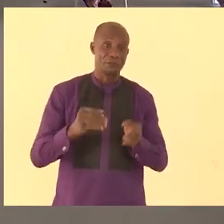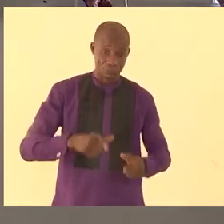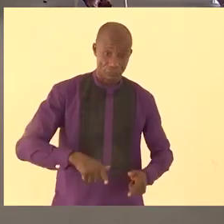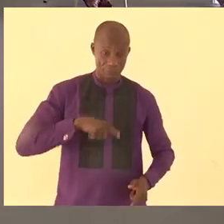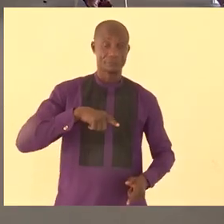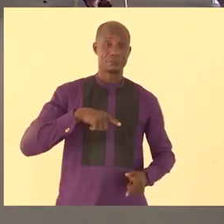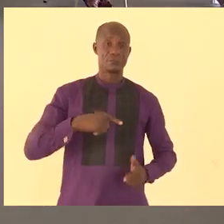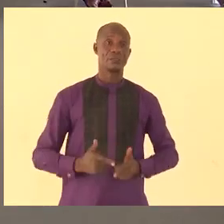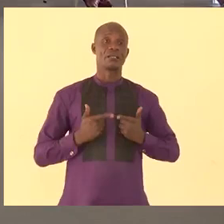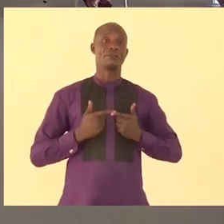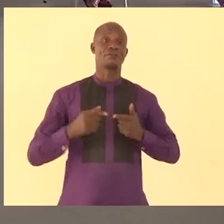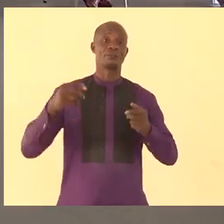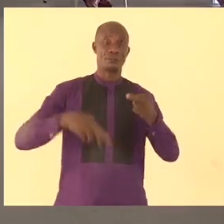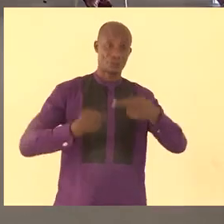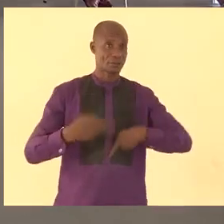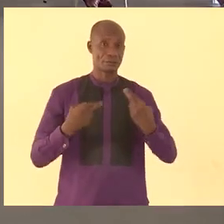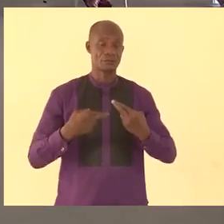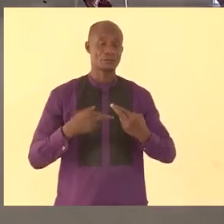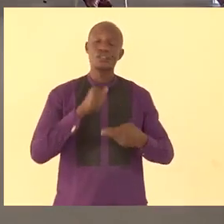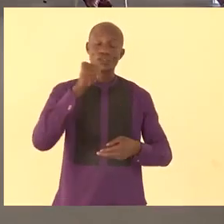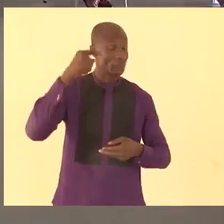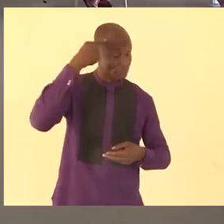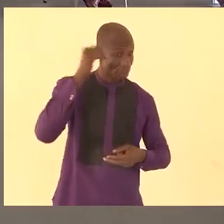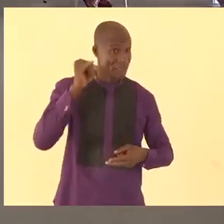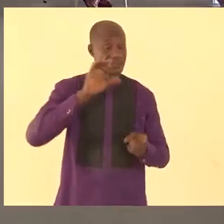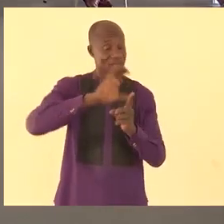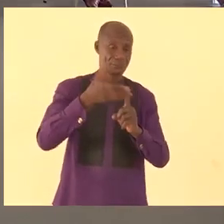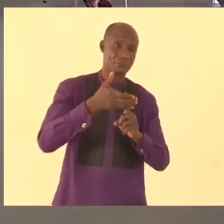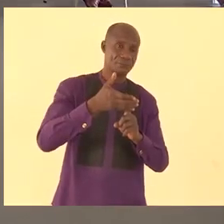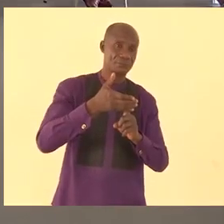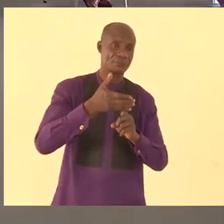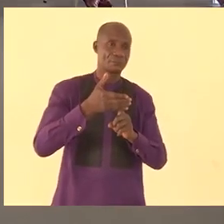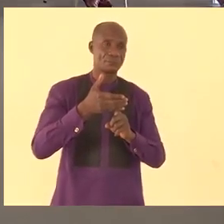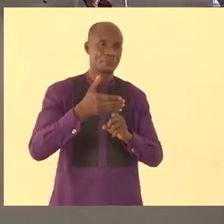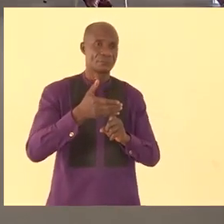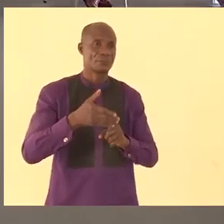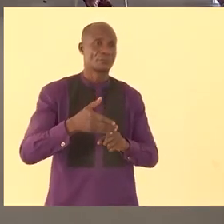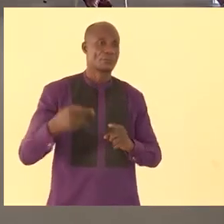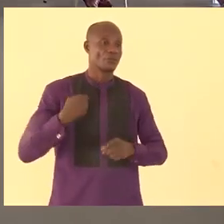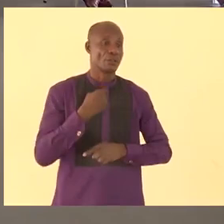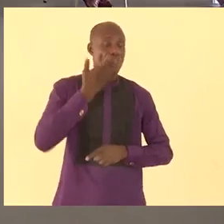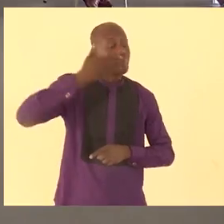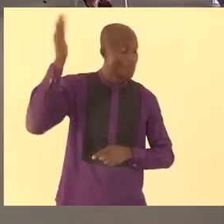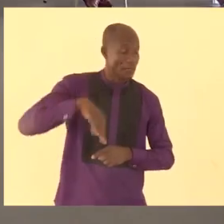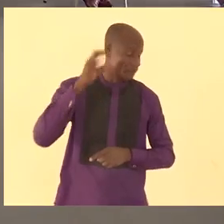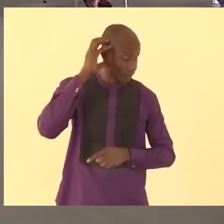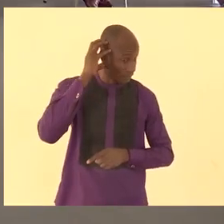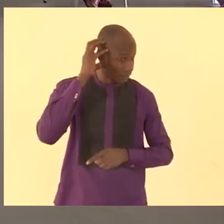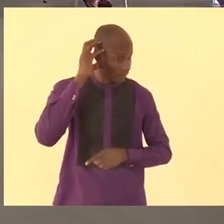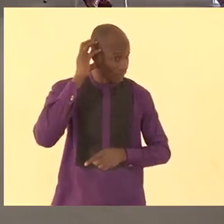rejoicing, in spite of your circumstance, in spite of the circumstance of Nigeria, and the bad things we hear on a daily basis, and the bad things we